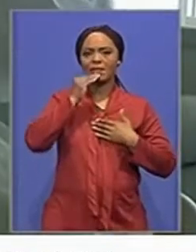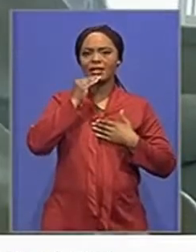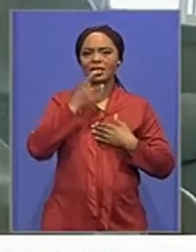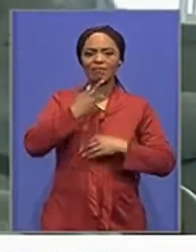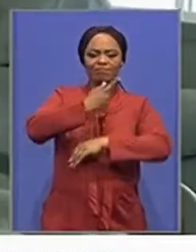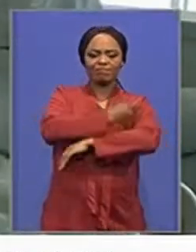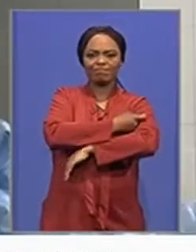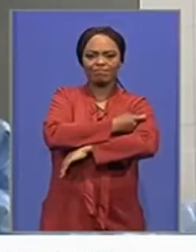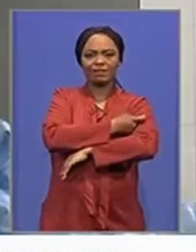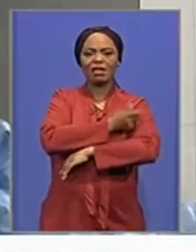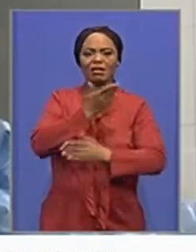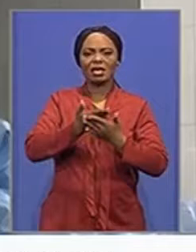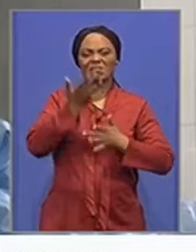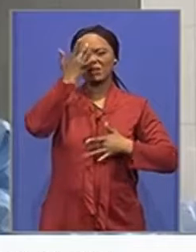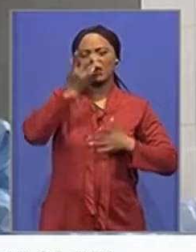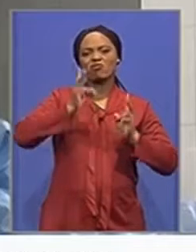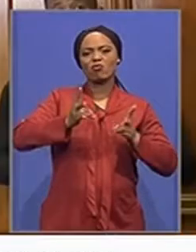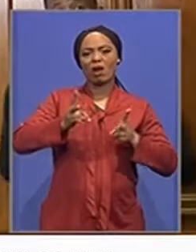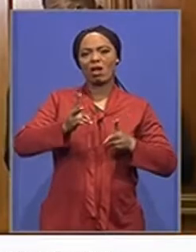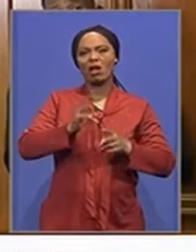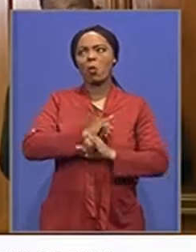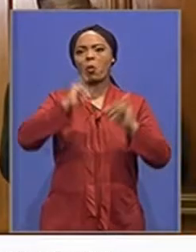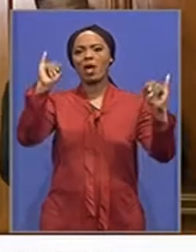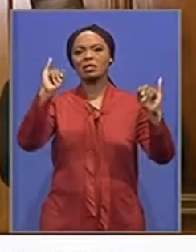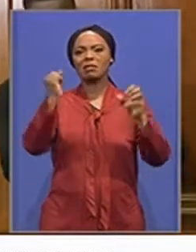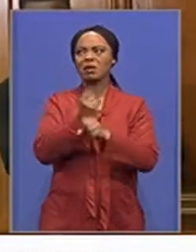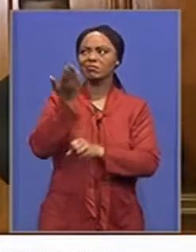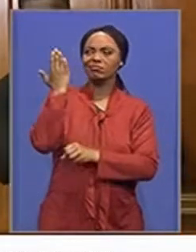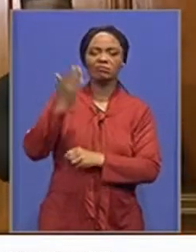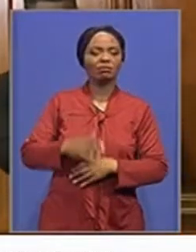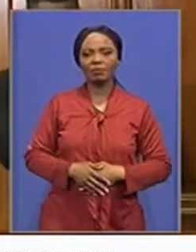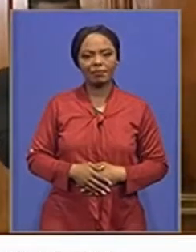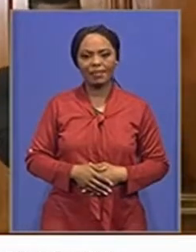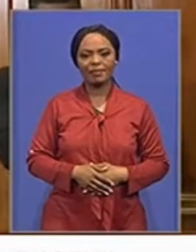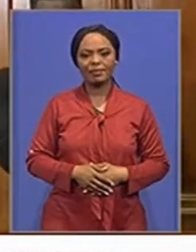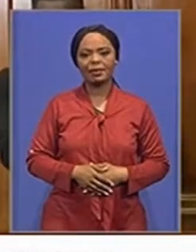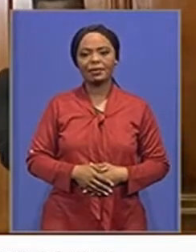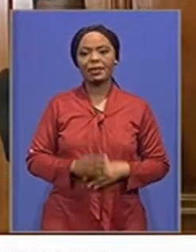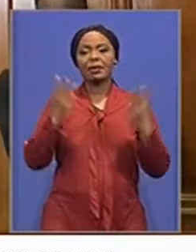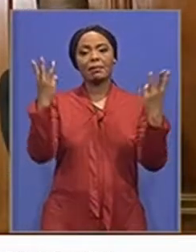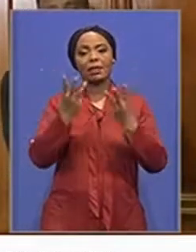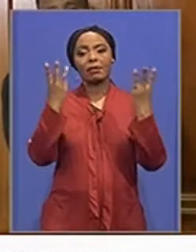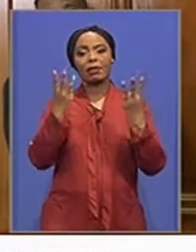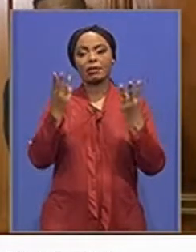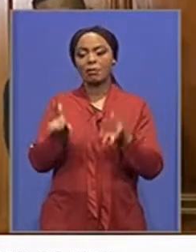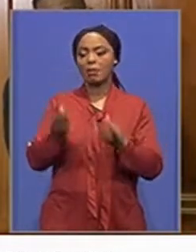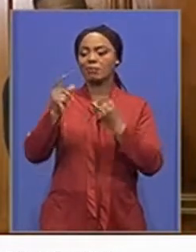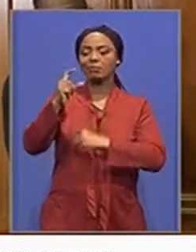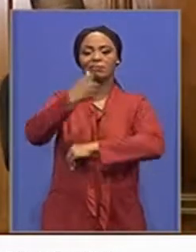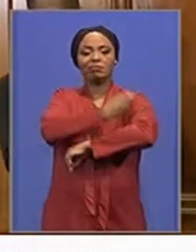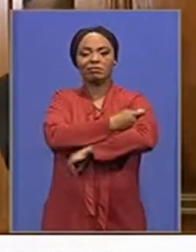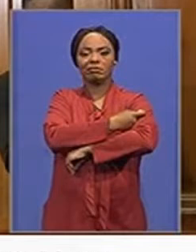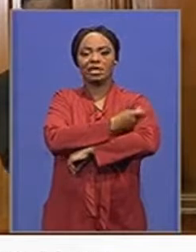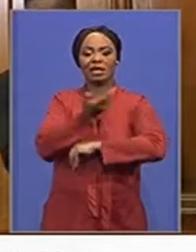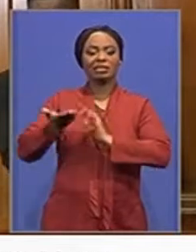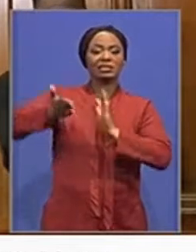bonolo. People who are vaccinated against COVID-19 are far less likely to